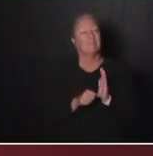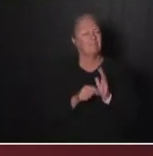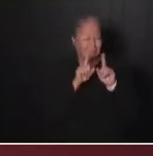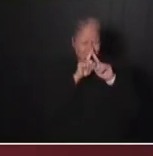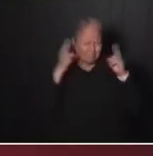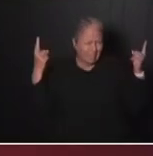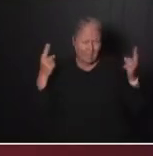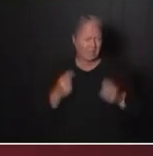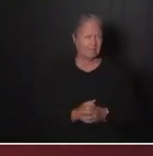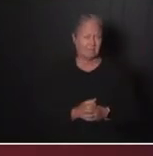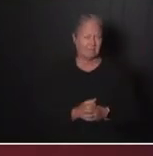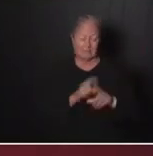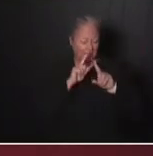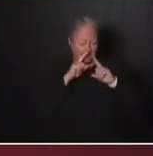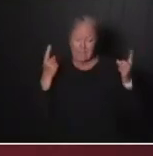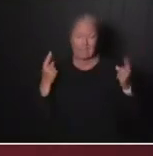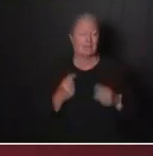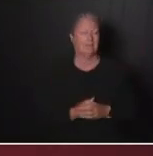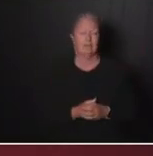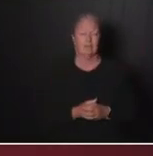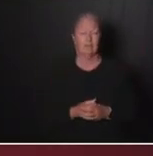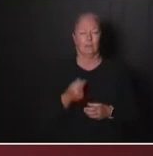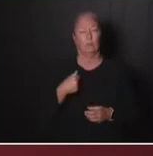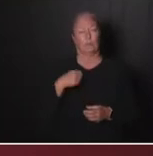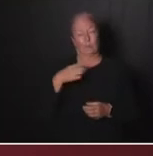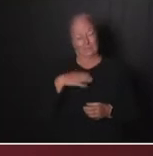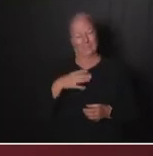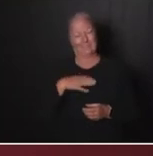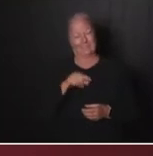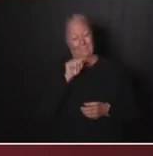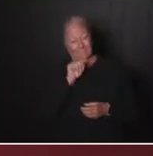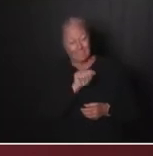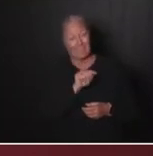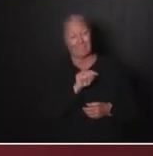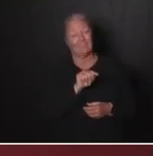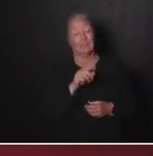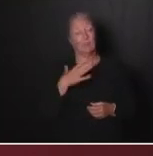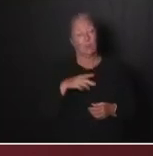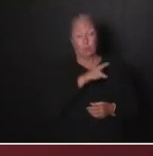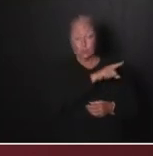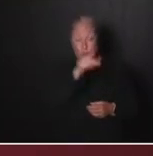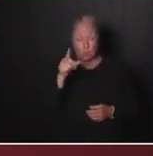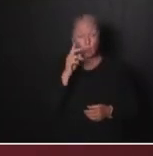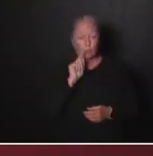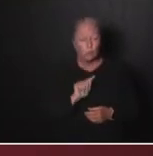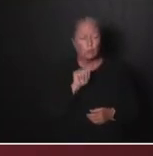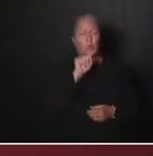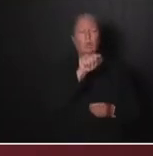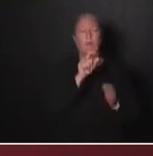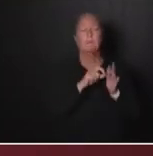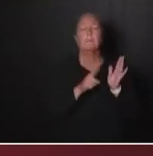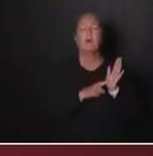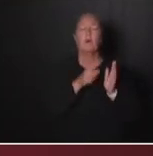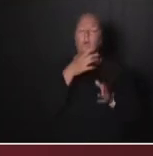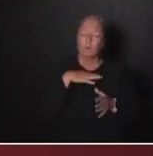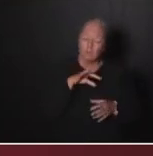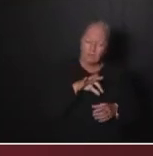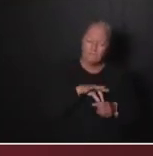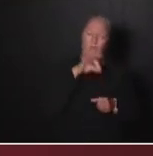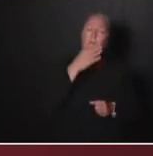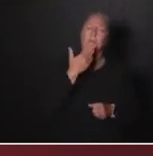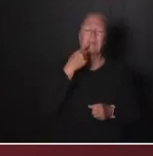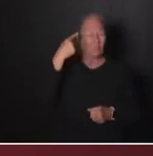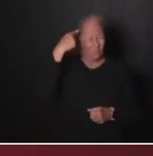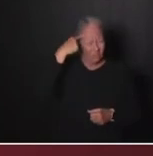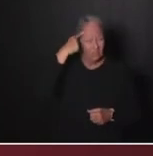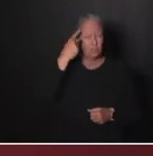happen. And we really need for that to be in everybody's minds when they're going to the polls. For goodness sake, think about